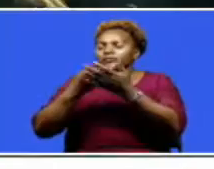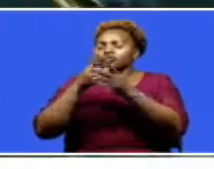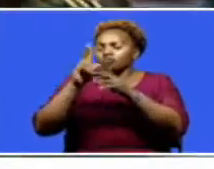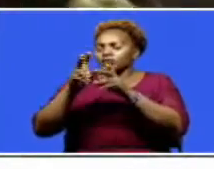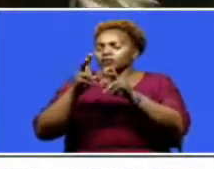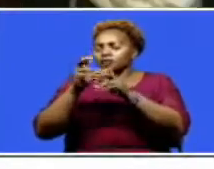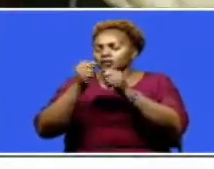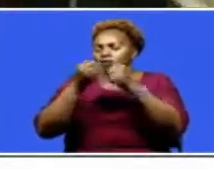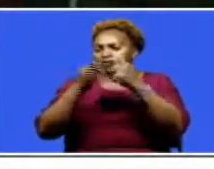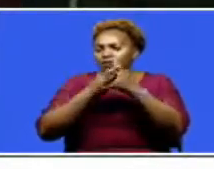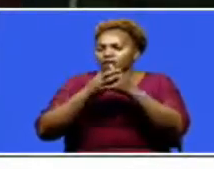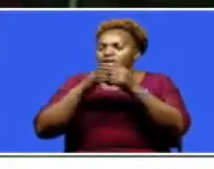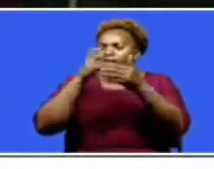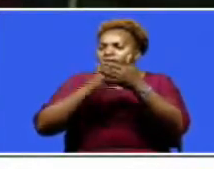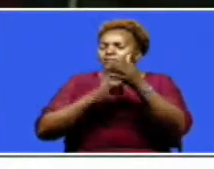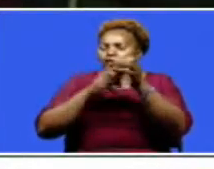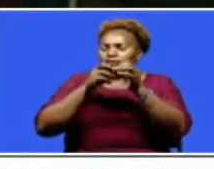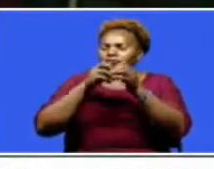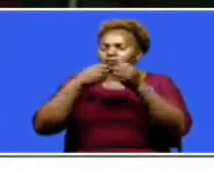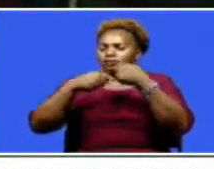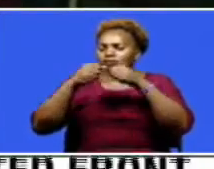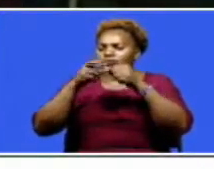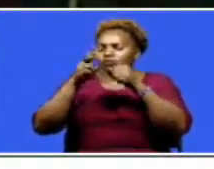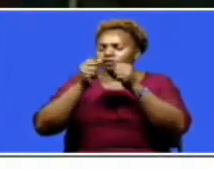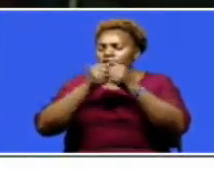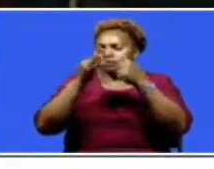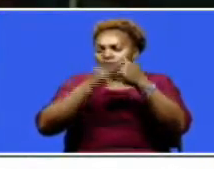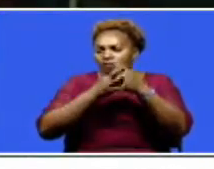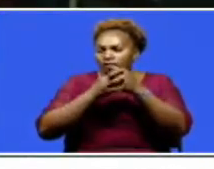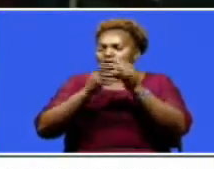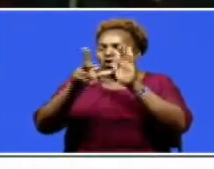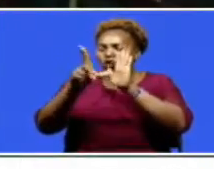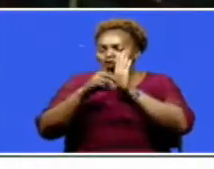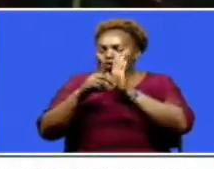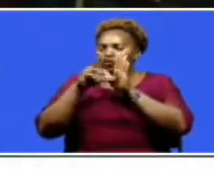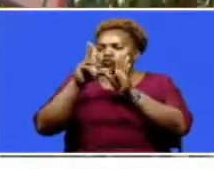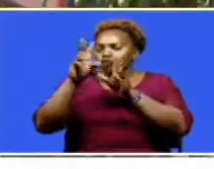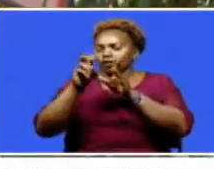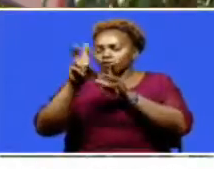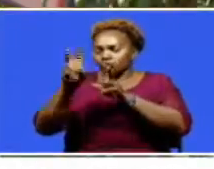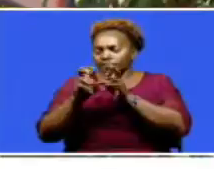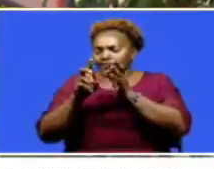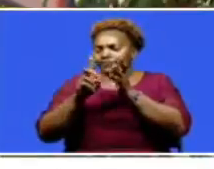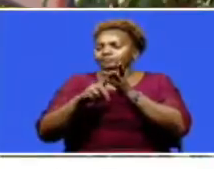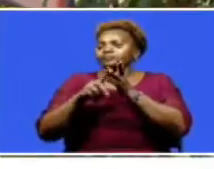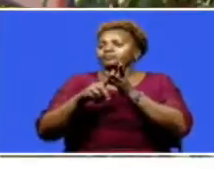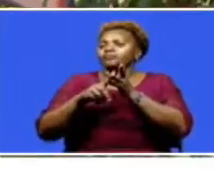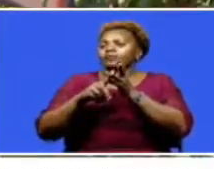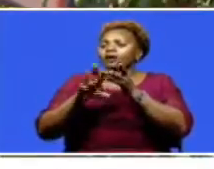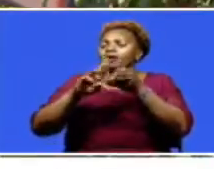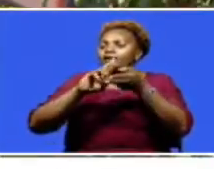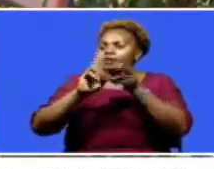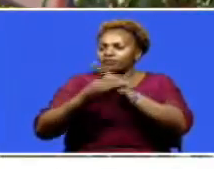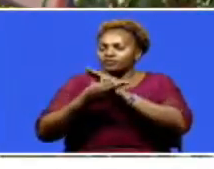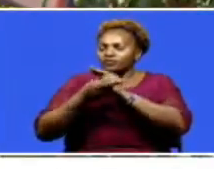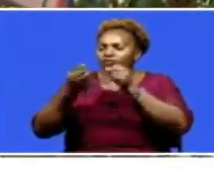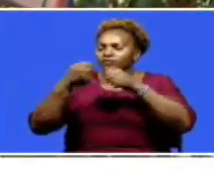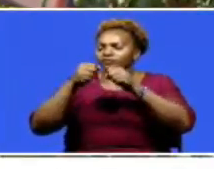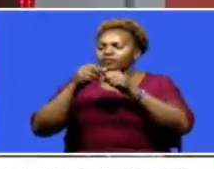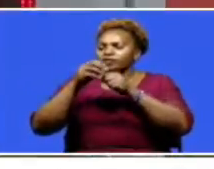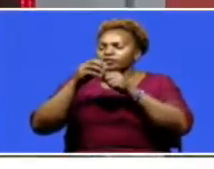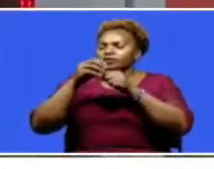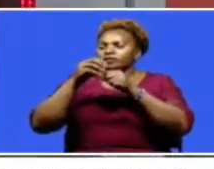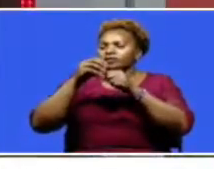2018, the Tax Act 2018, the Tax Laws Amendment Act 2020, and the revised rates for excise